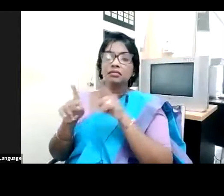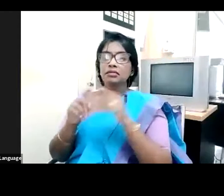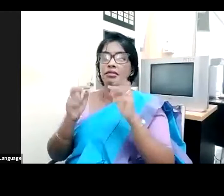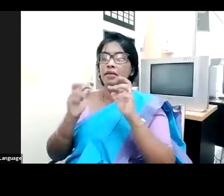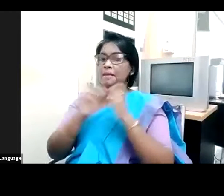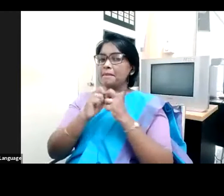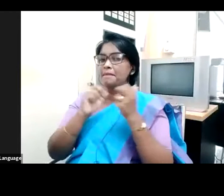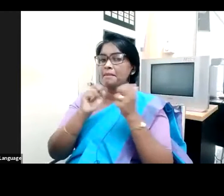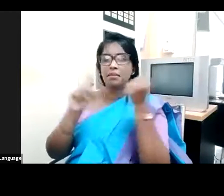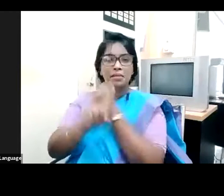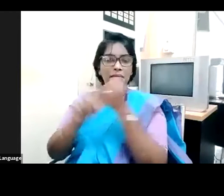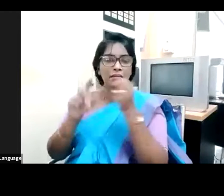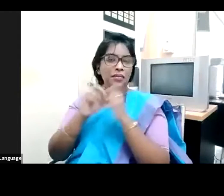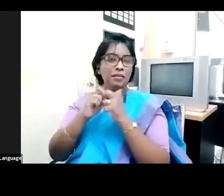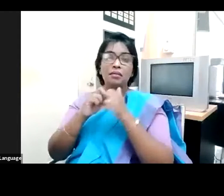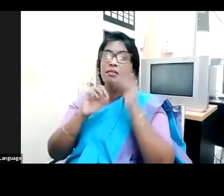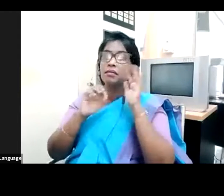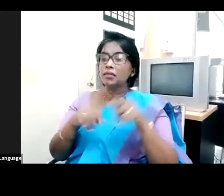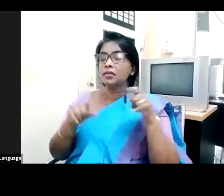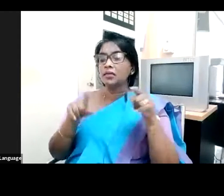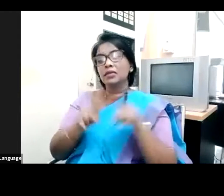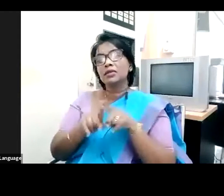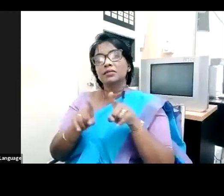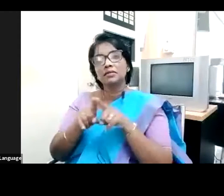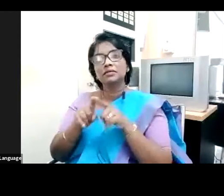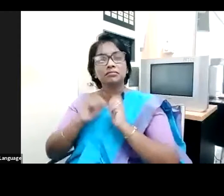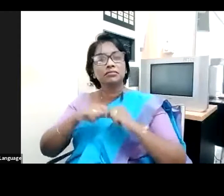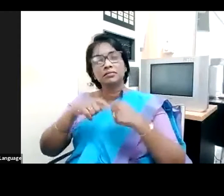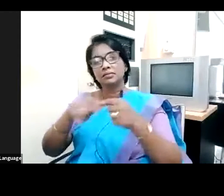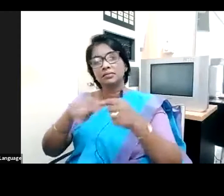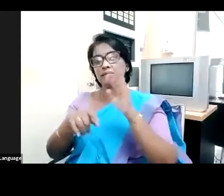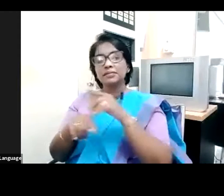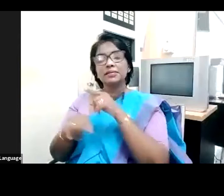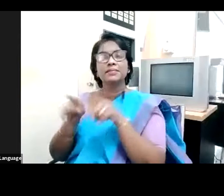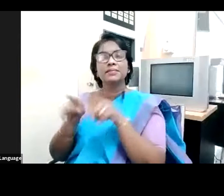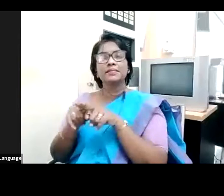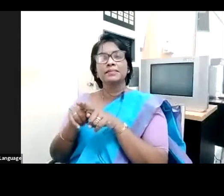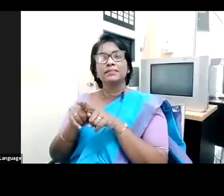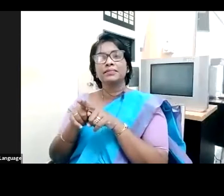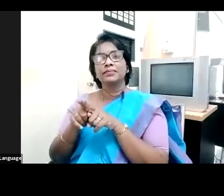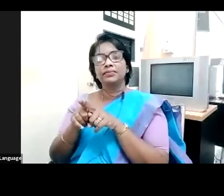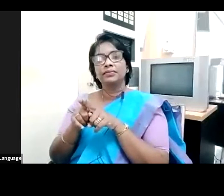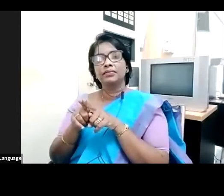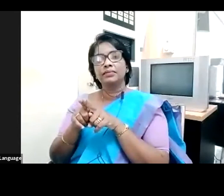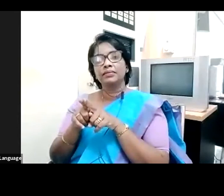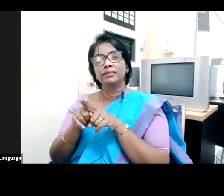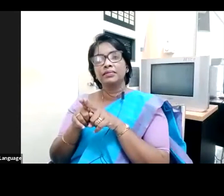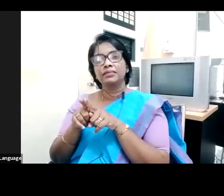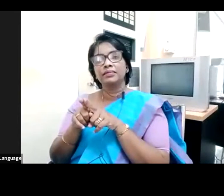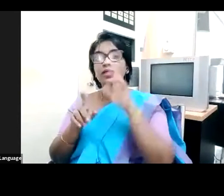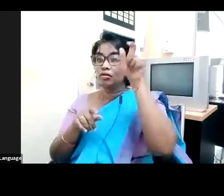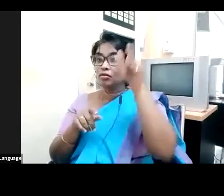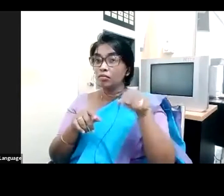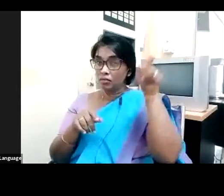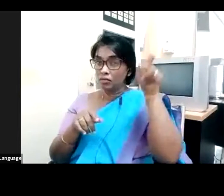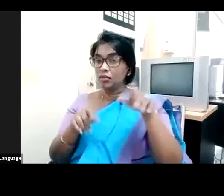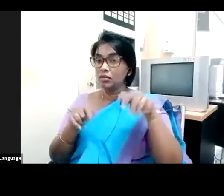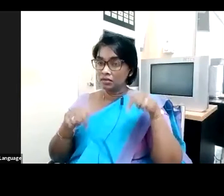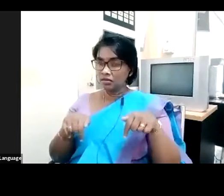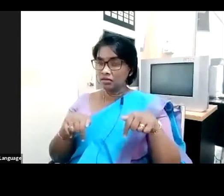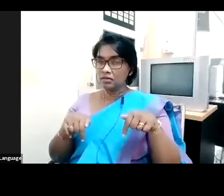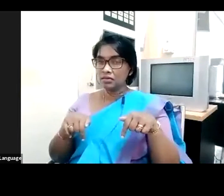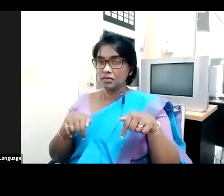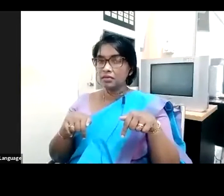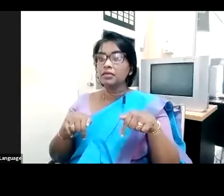normal. So work, people will want deeper meaning for work, not just fulfilling their individual economic needs.